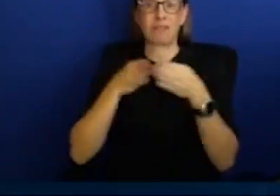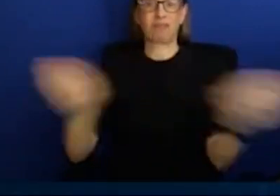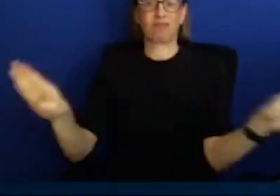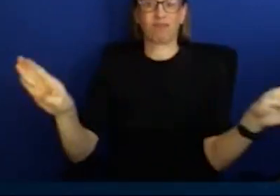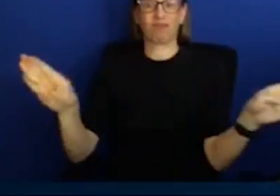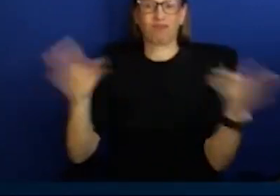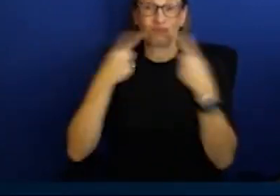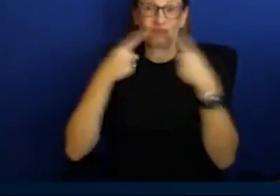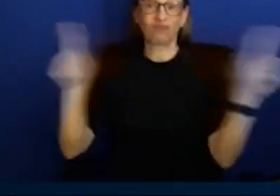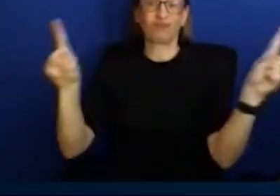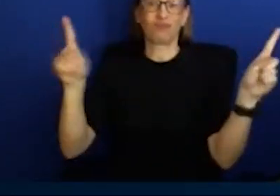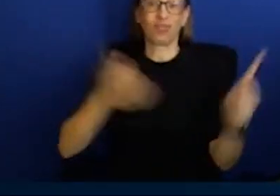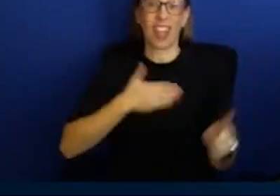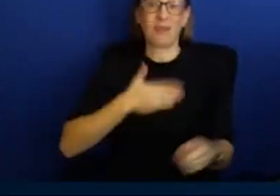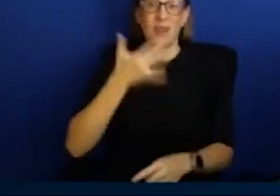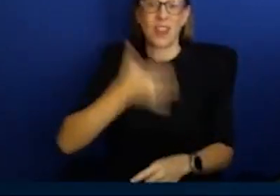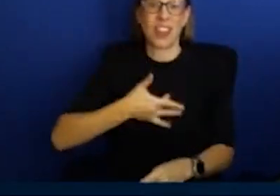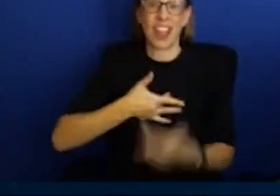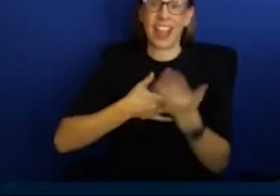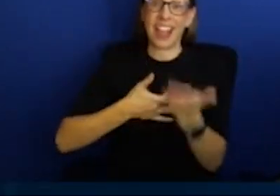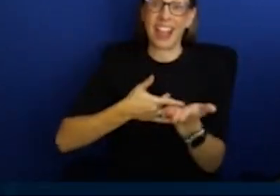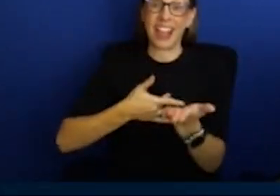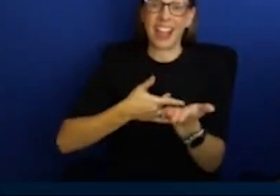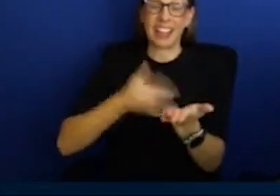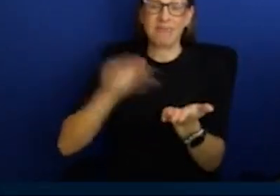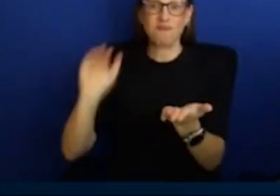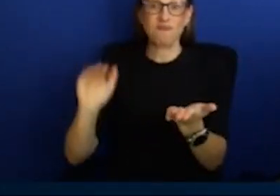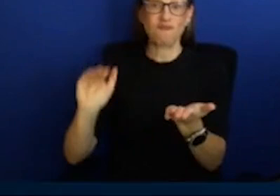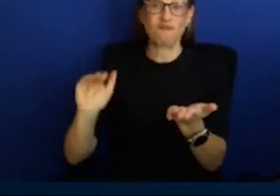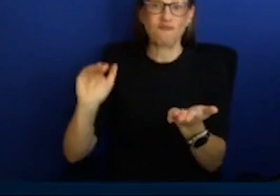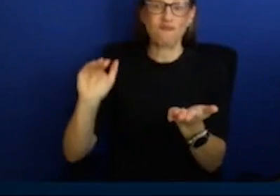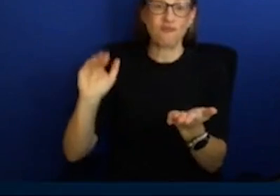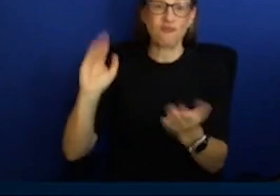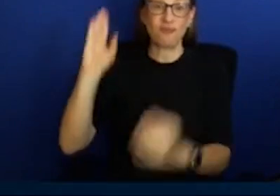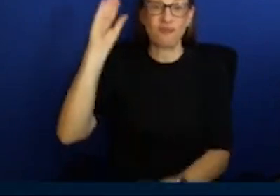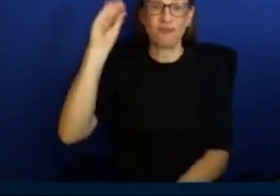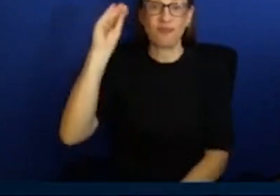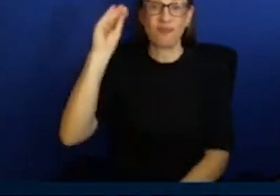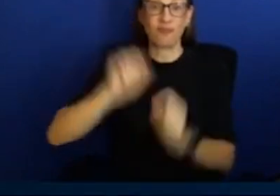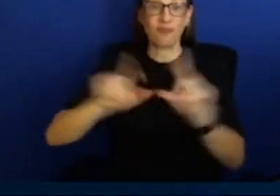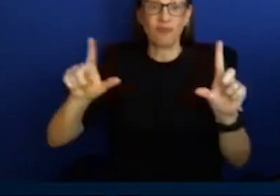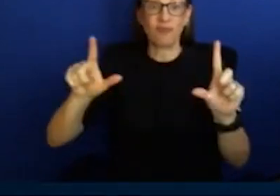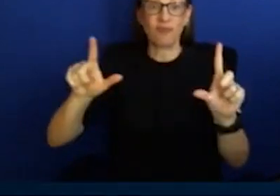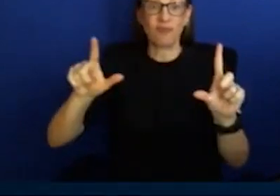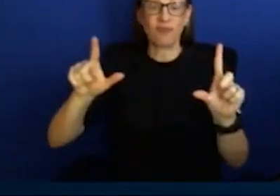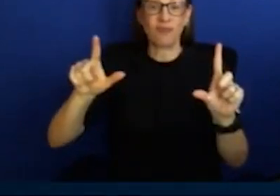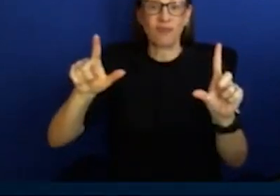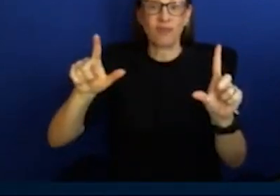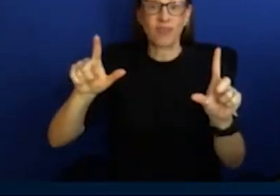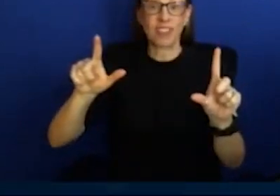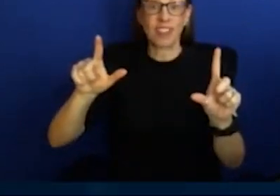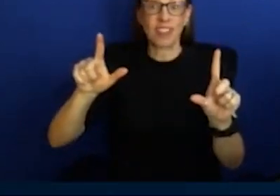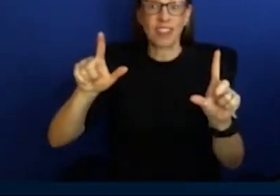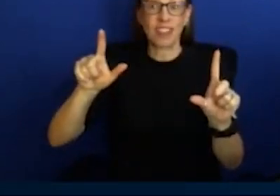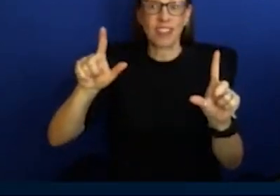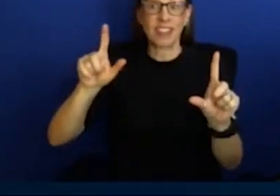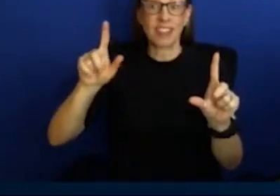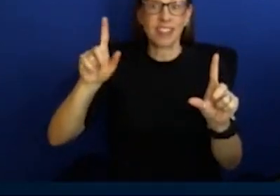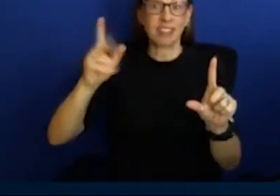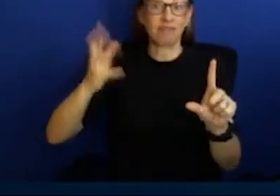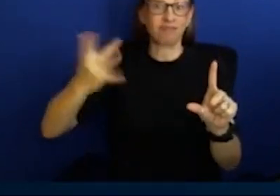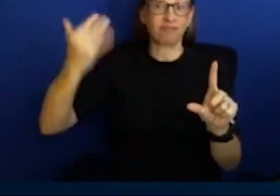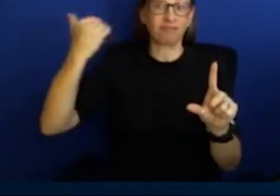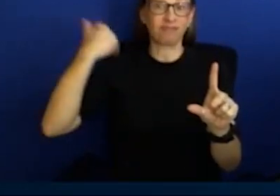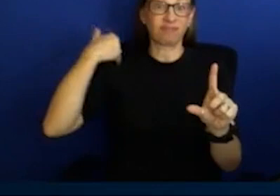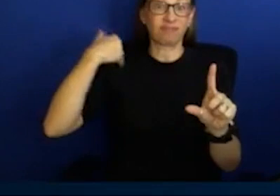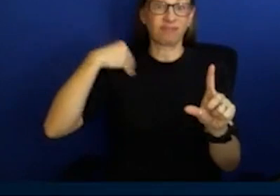Yeah, and great. Thanks, look at this little guy. Can we pull up a little blast from the past? Yeah, Big Bird. What are you